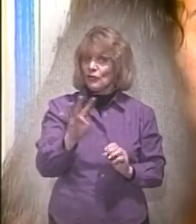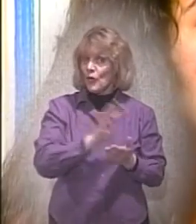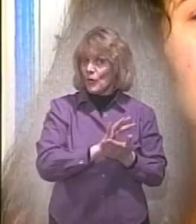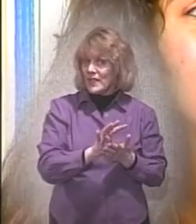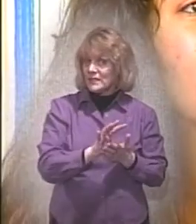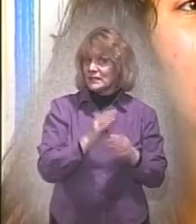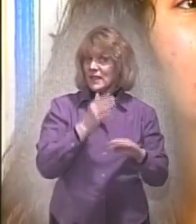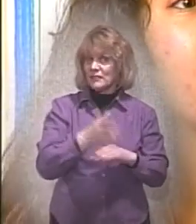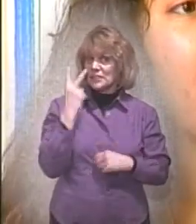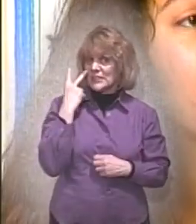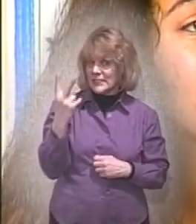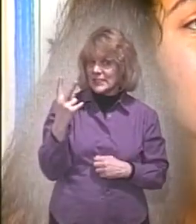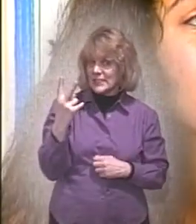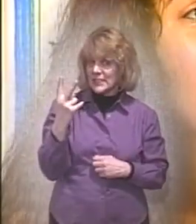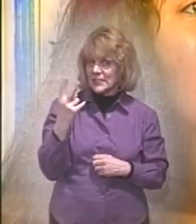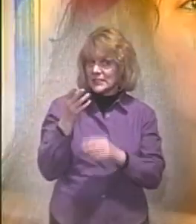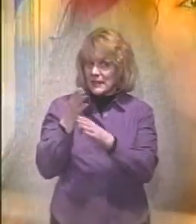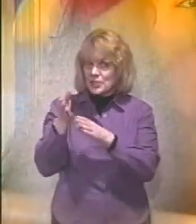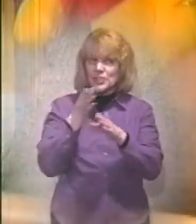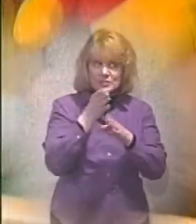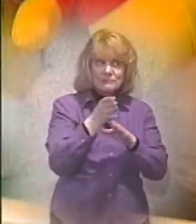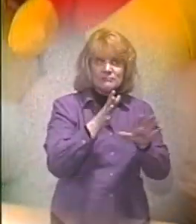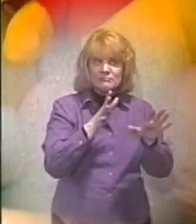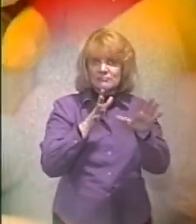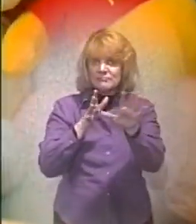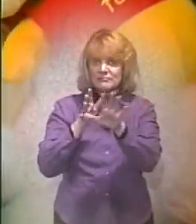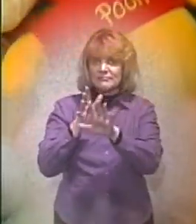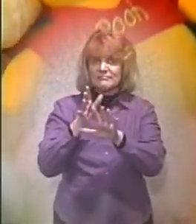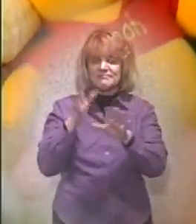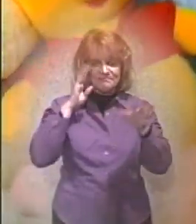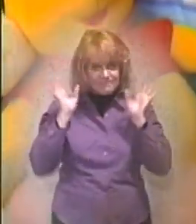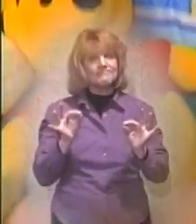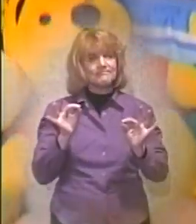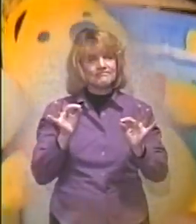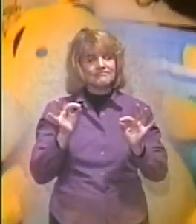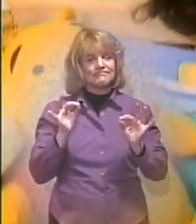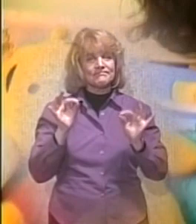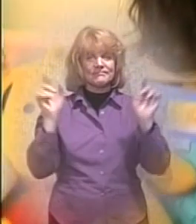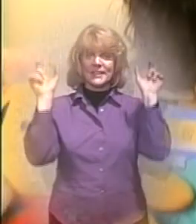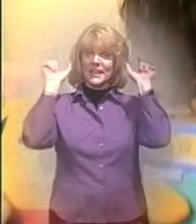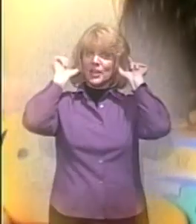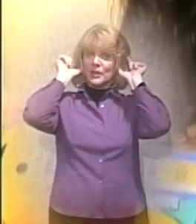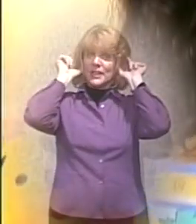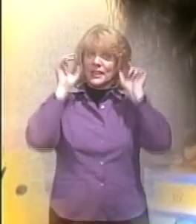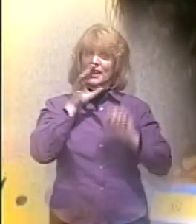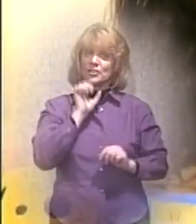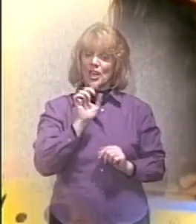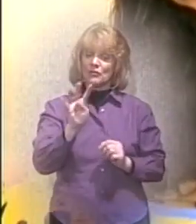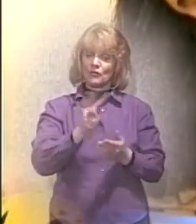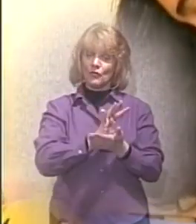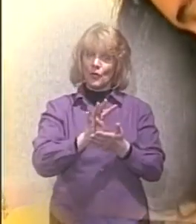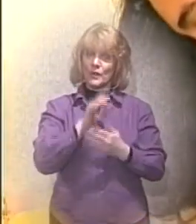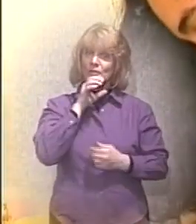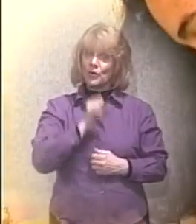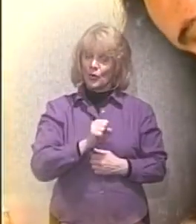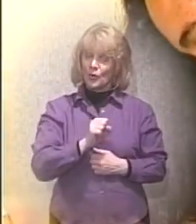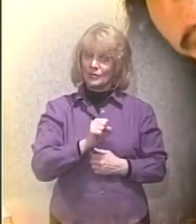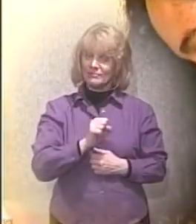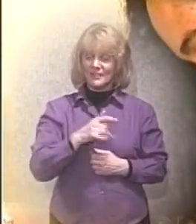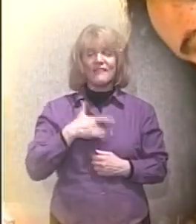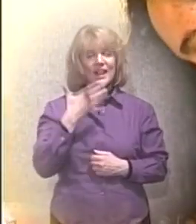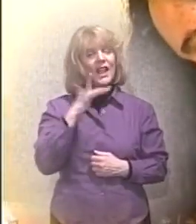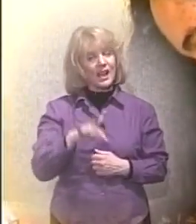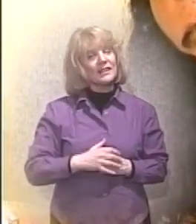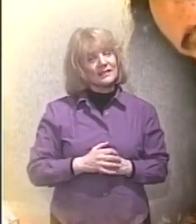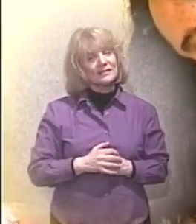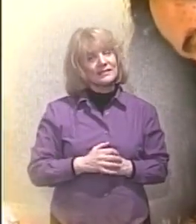ENT, after seeing a child audiologist, they did place hearing aids on my child at 4 weeks of age. And I know that I'm very lucky for